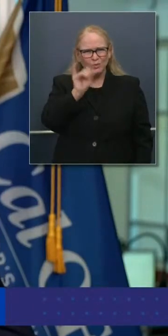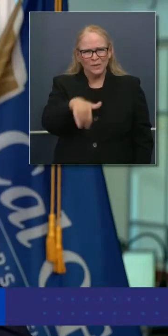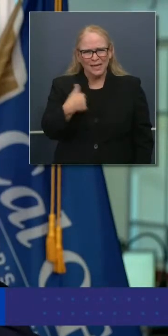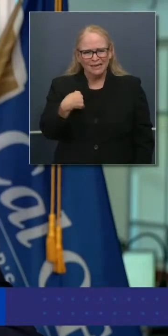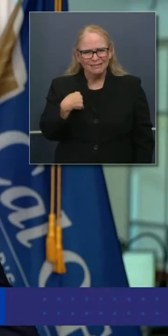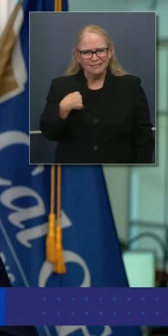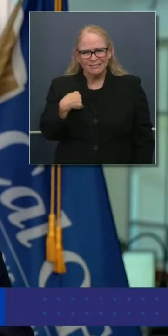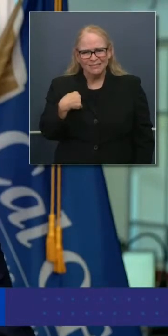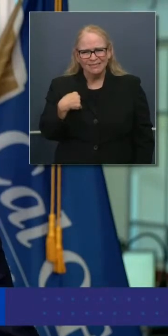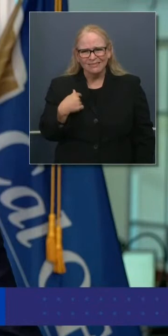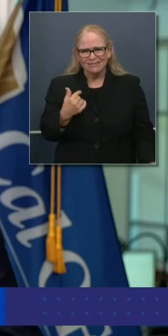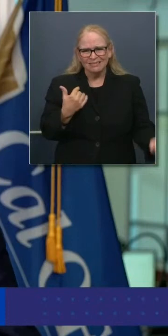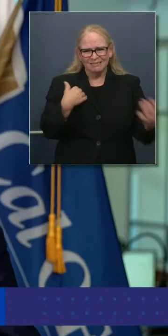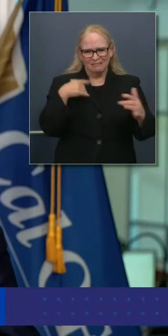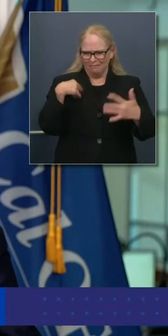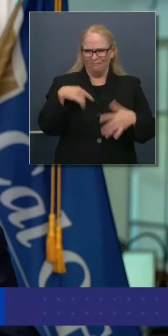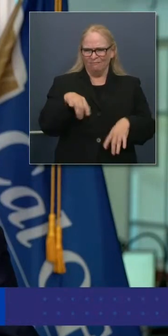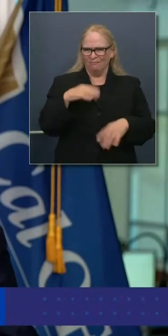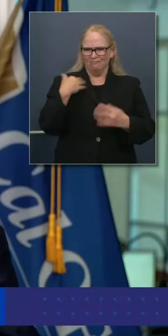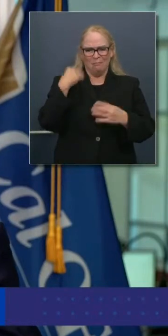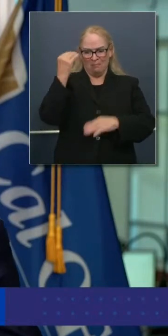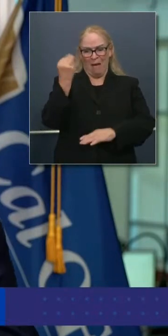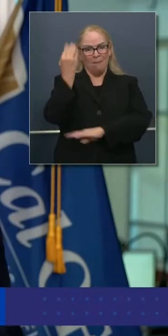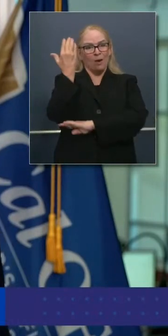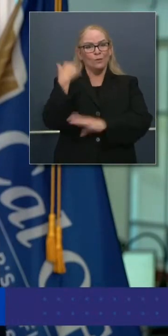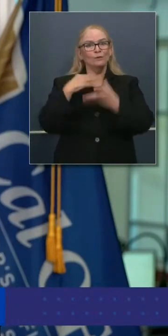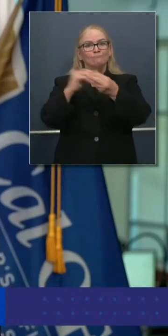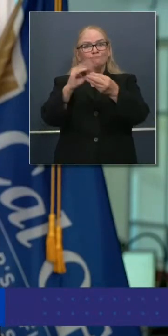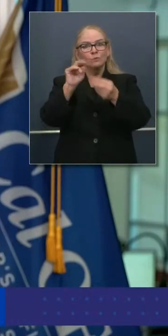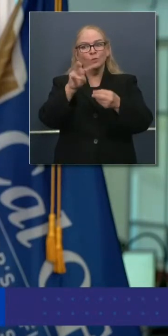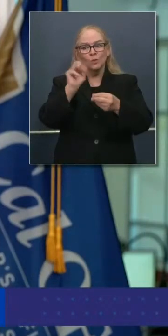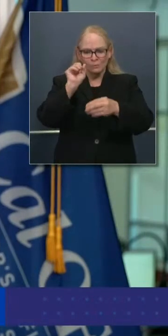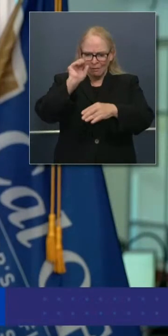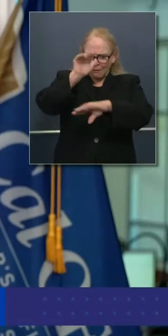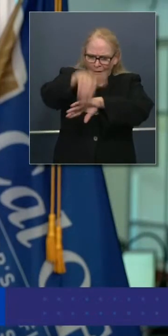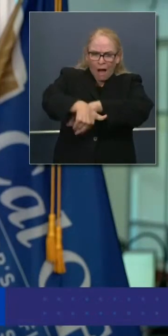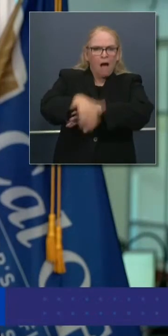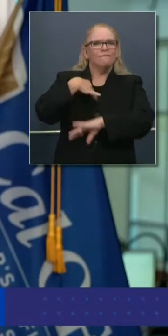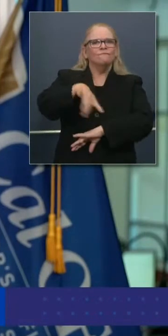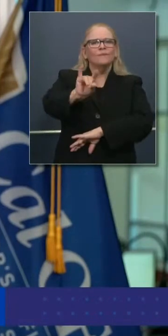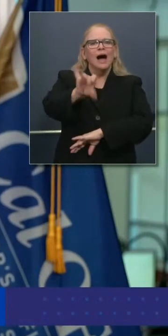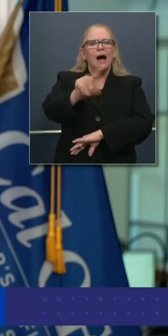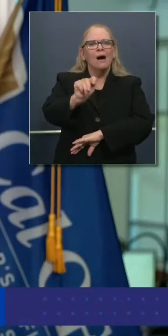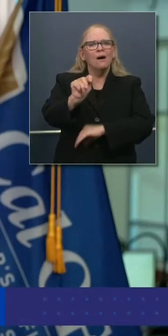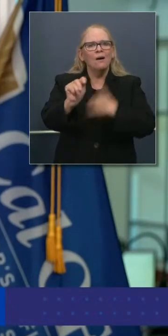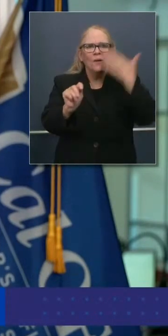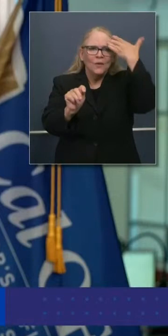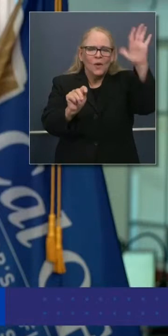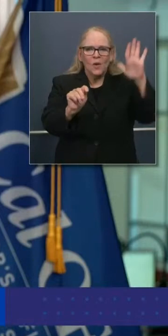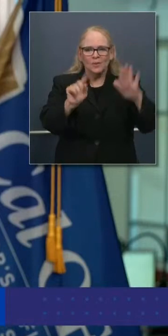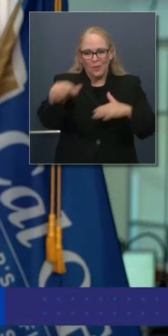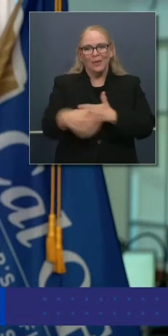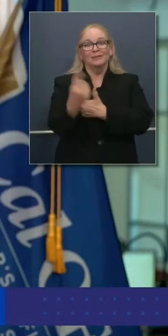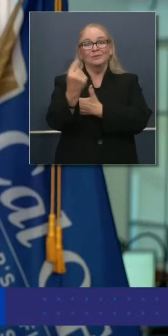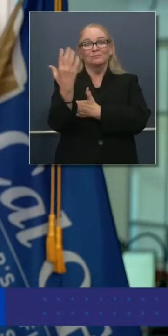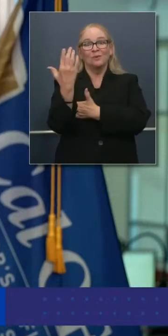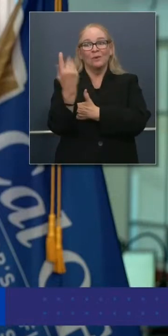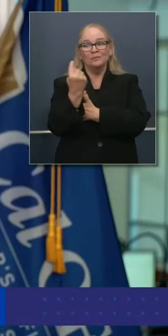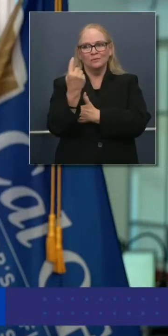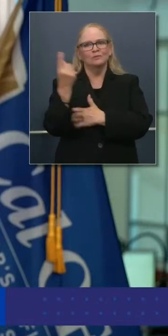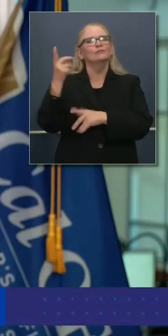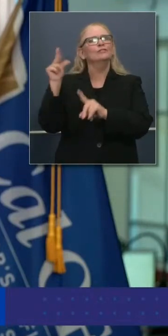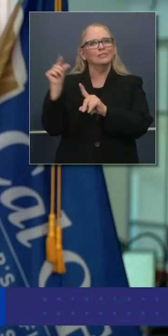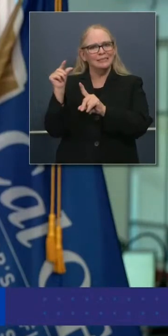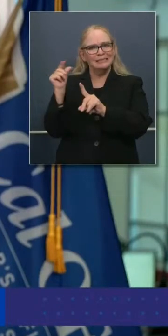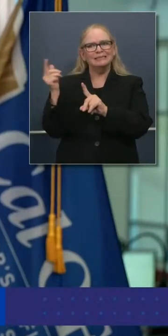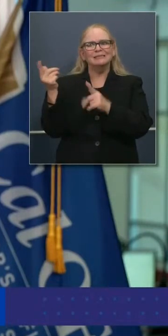was made aware later that evening. And we had Dr. Galley come out that next morning because of his capacity of understanding the details